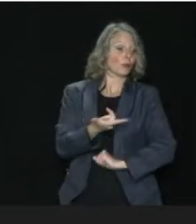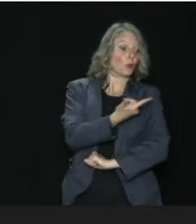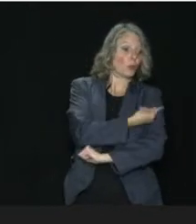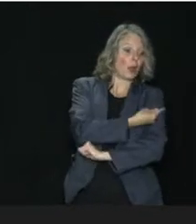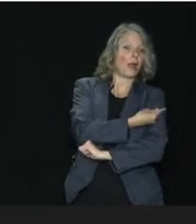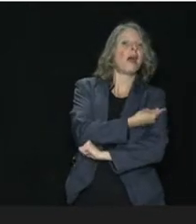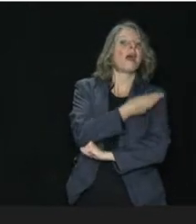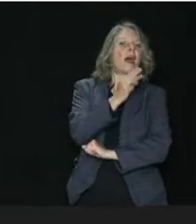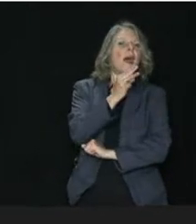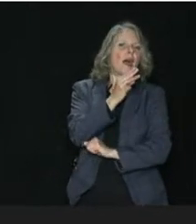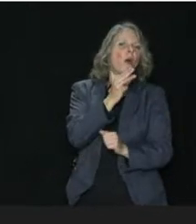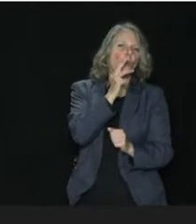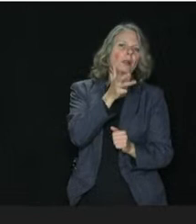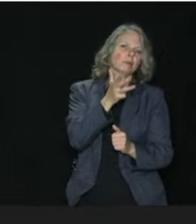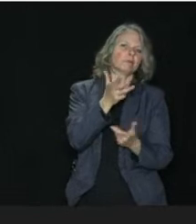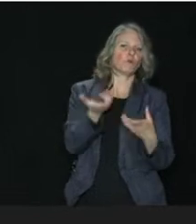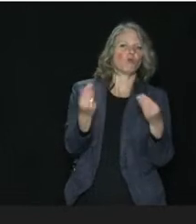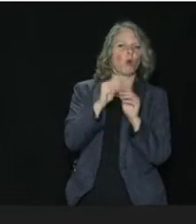you. Thank you.